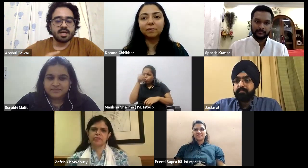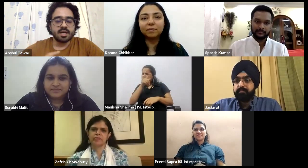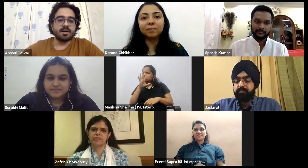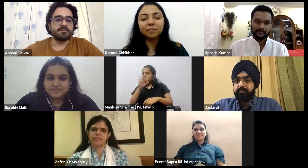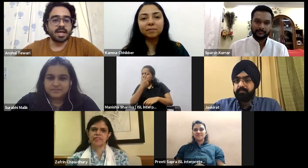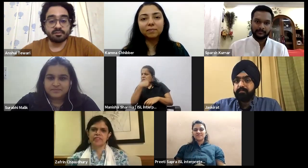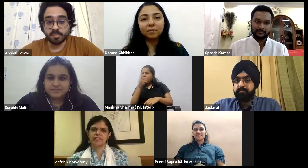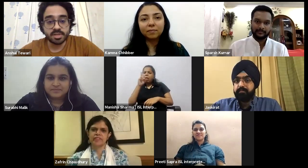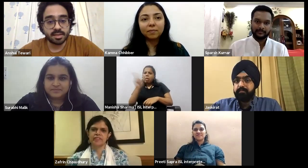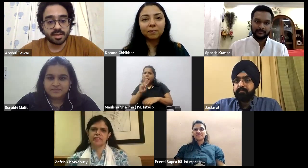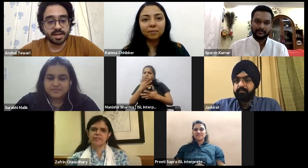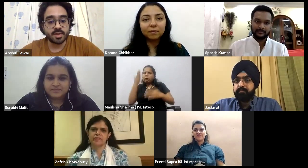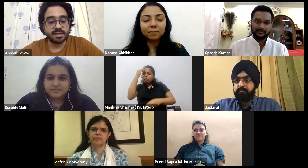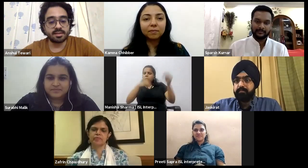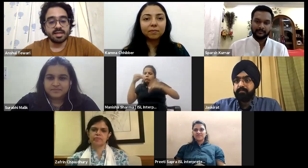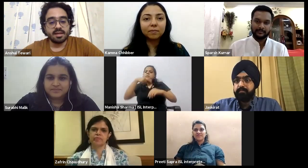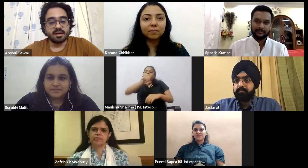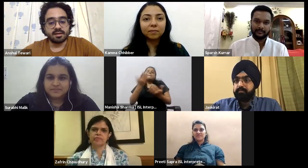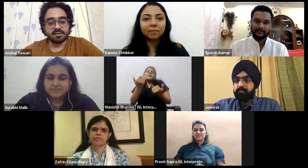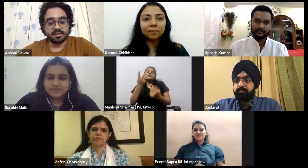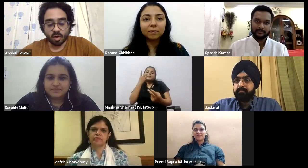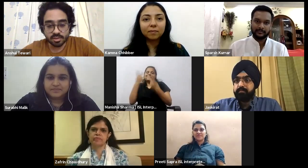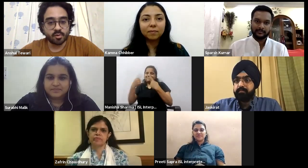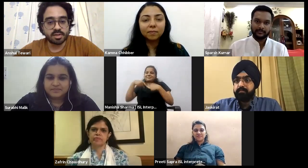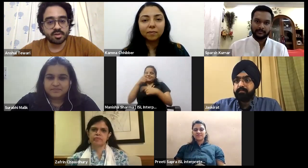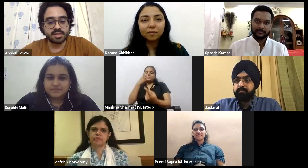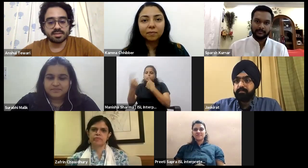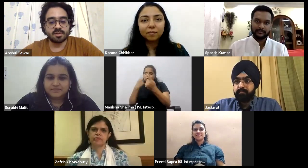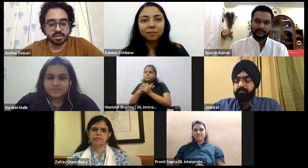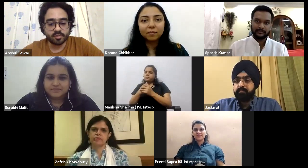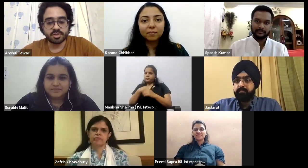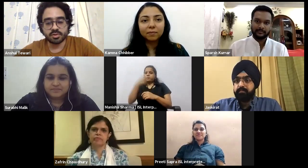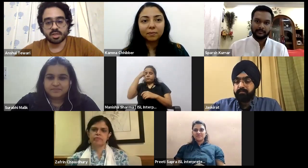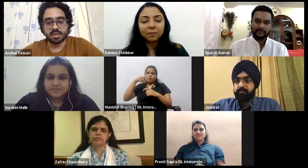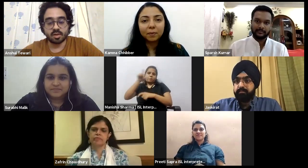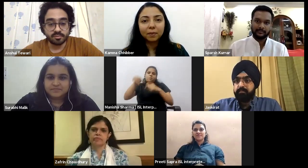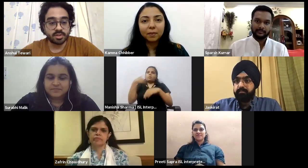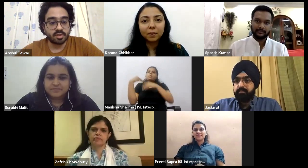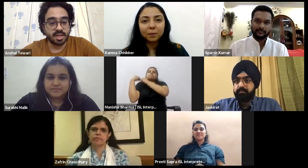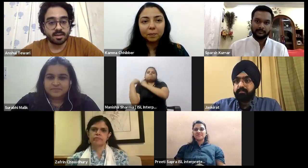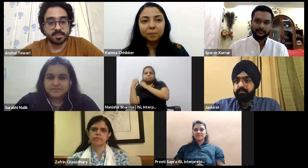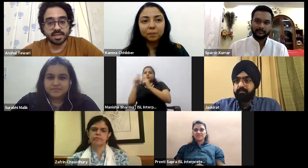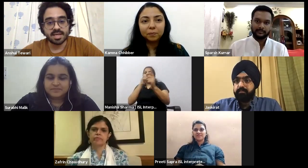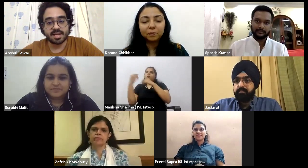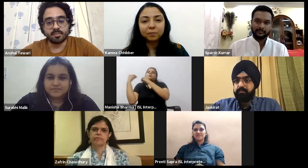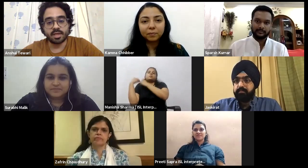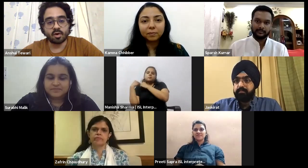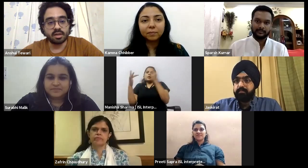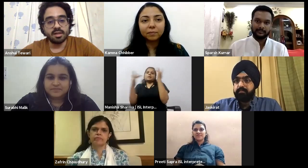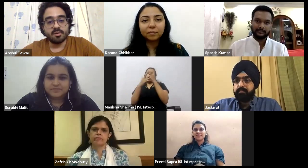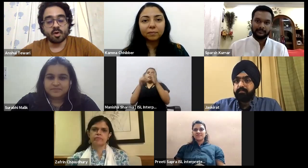news and information that they're getting. So I think lots of onus on citizens, lots of onus on journalists, lots of onus on tech companies, and I